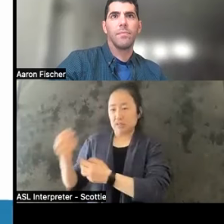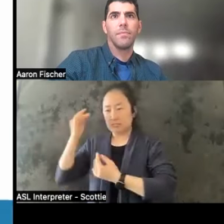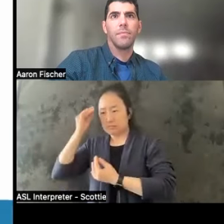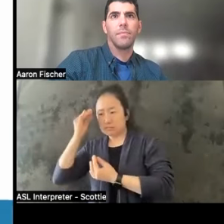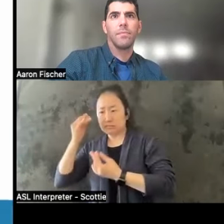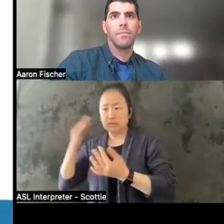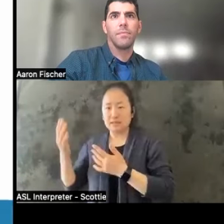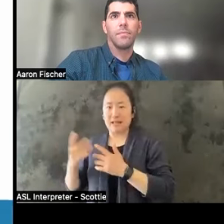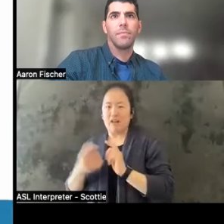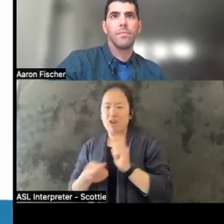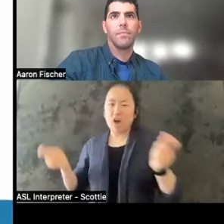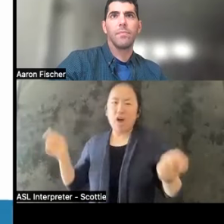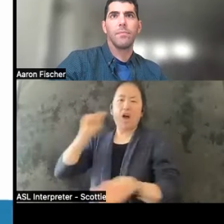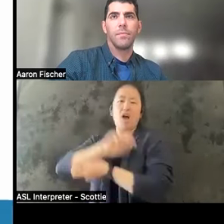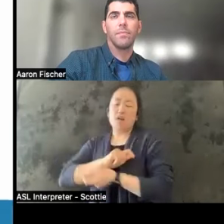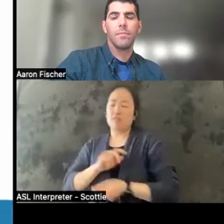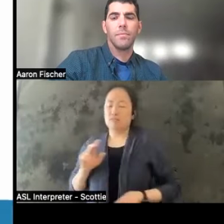fundamental alteration.